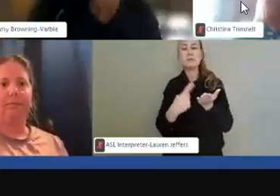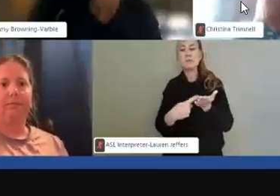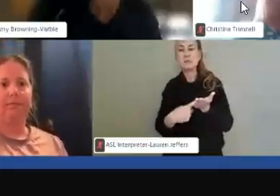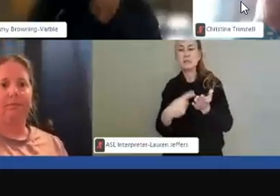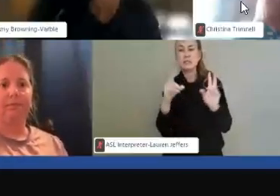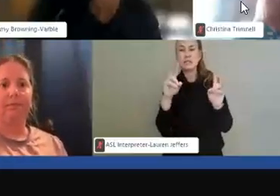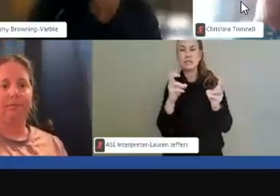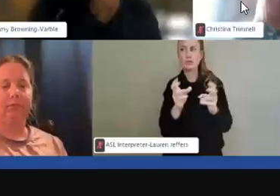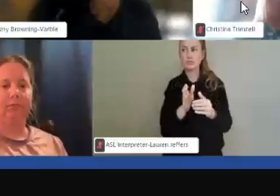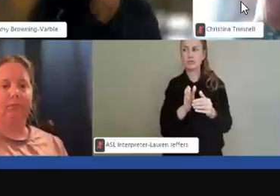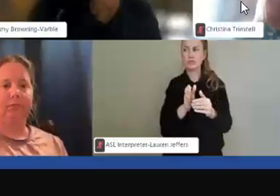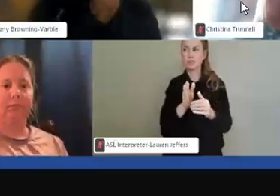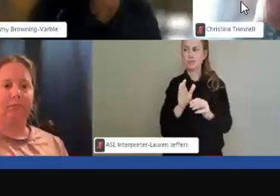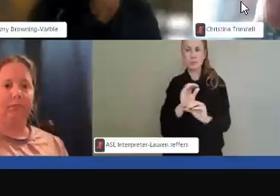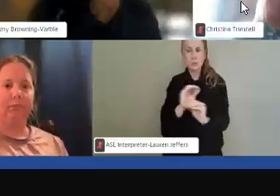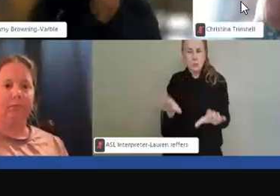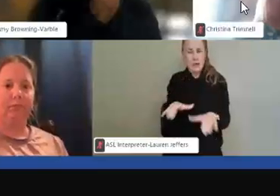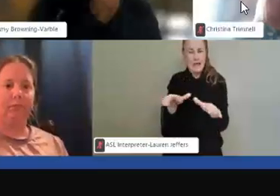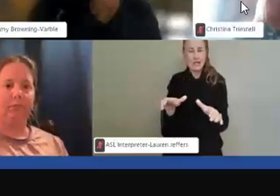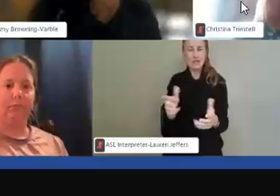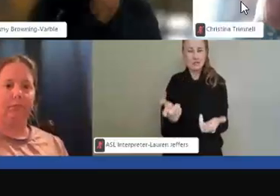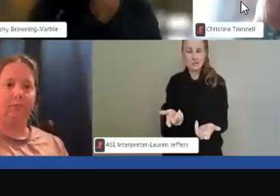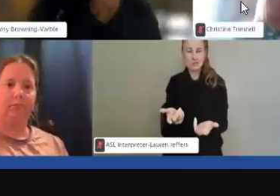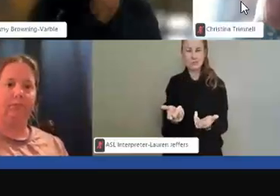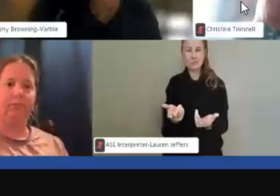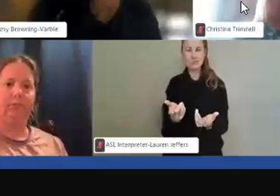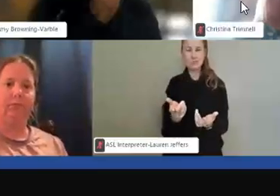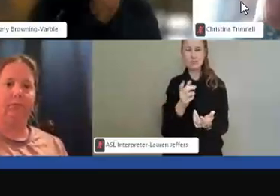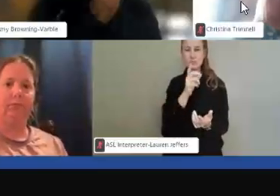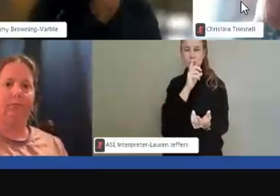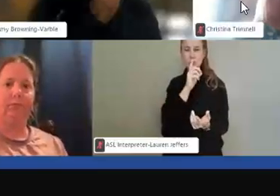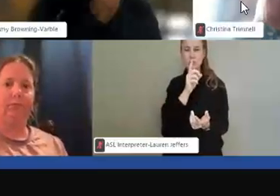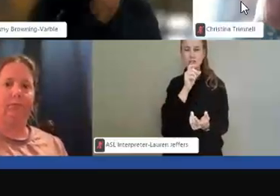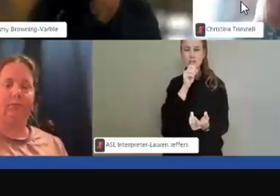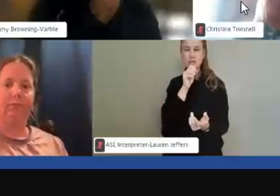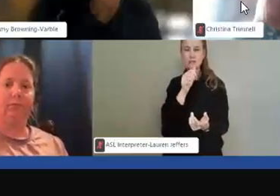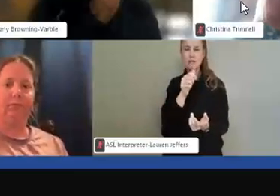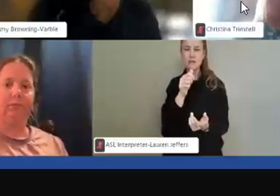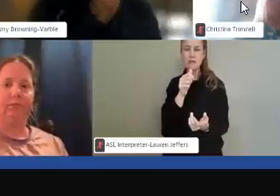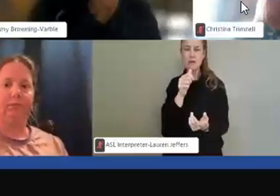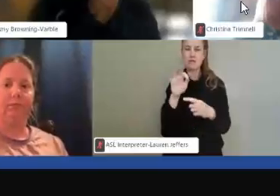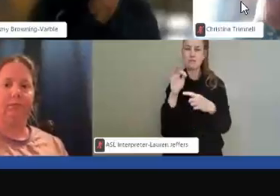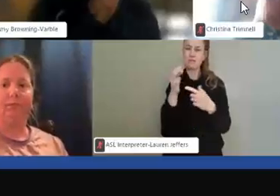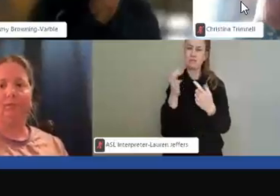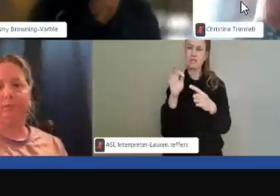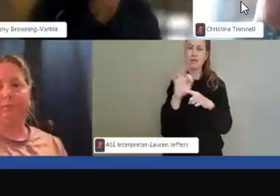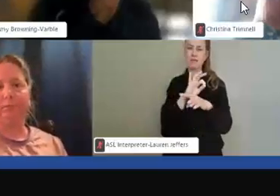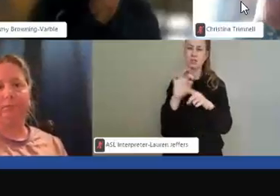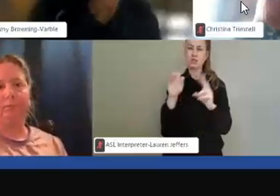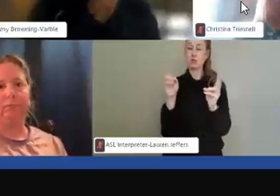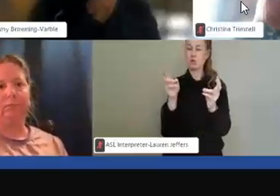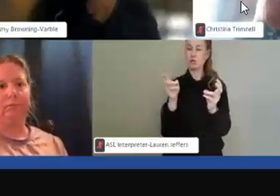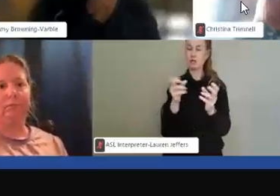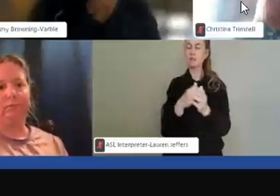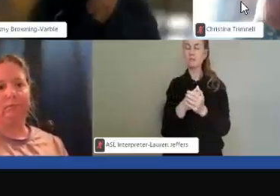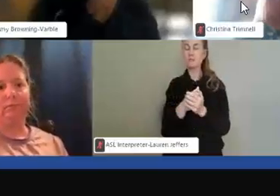doing anything really does not is not really very functional on our parts. So I